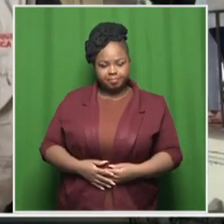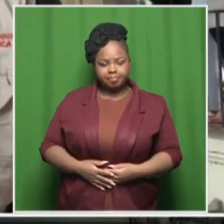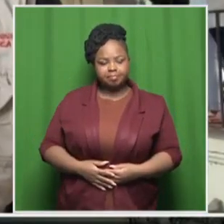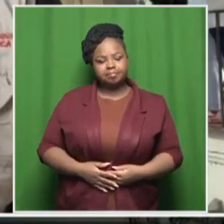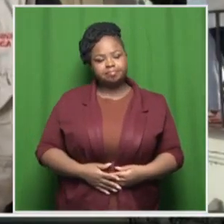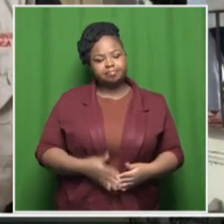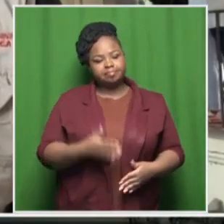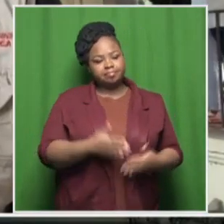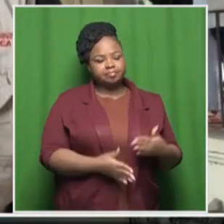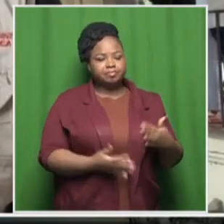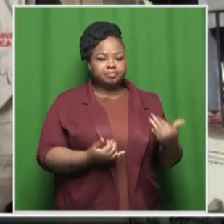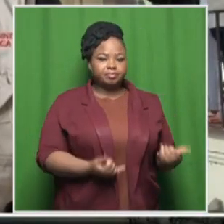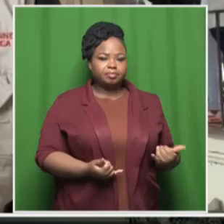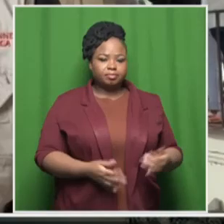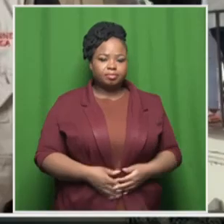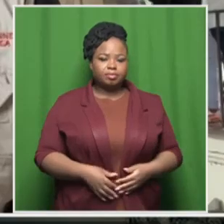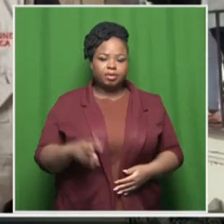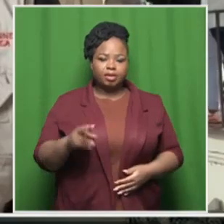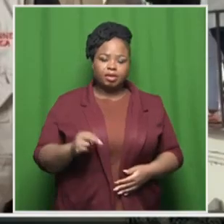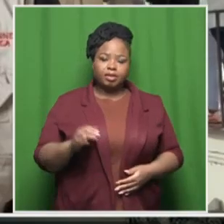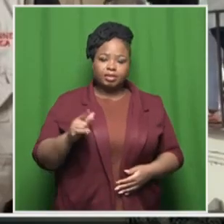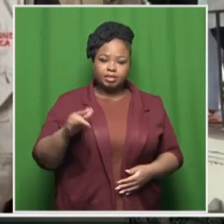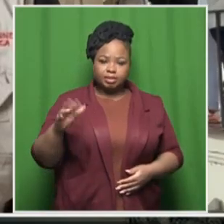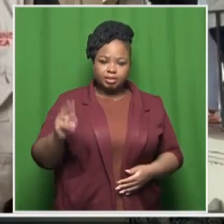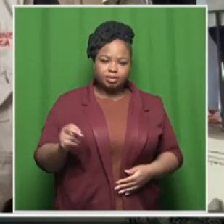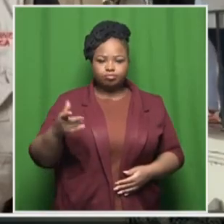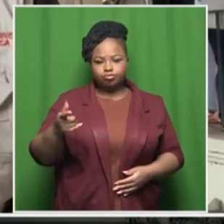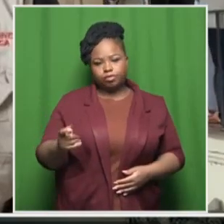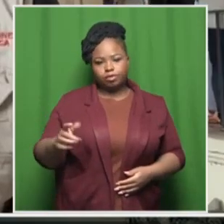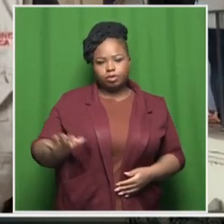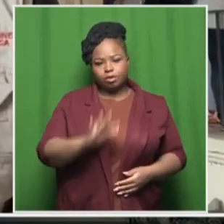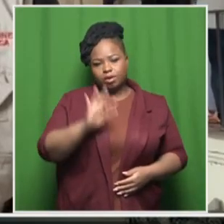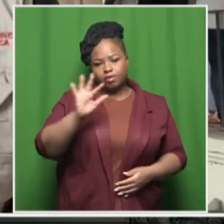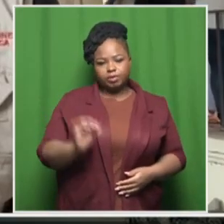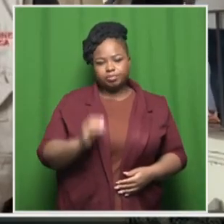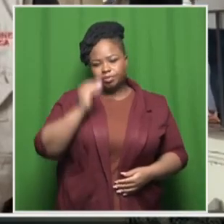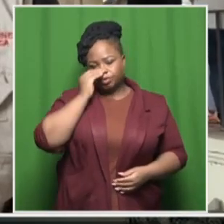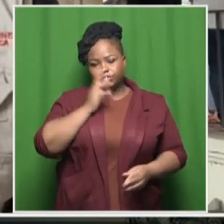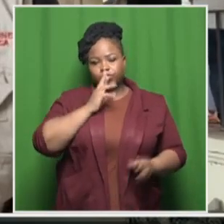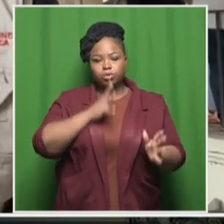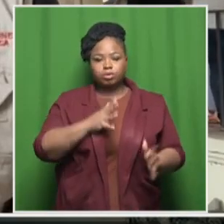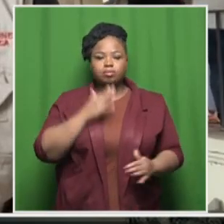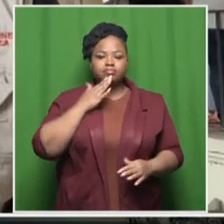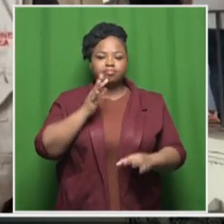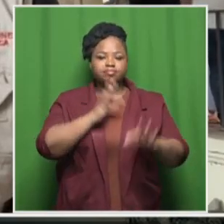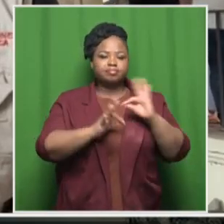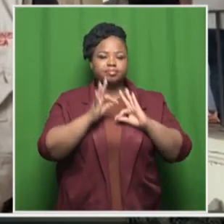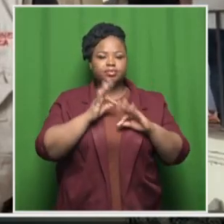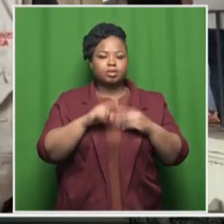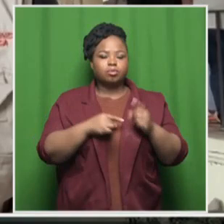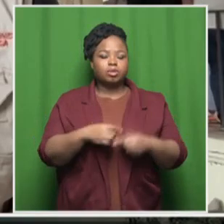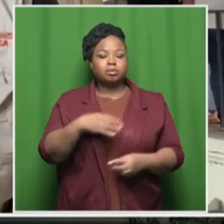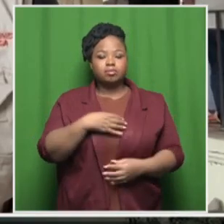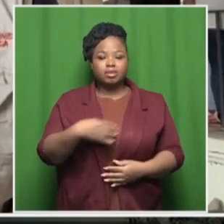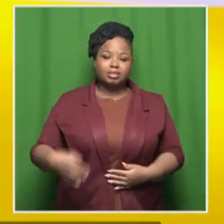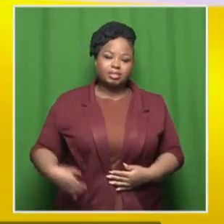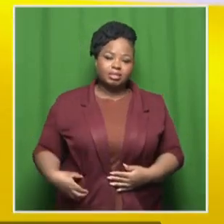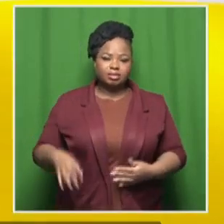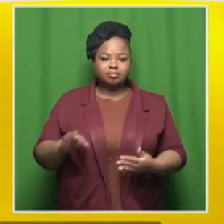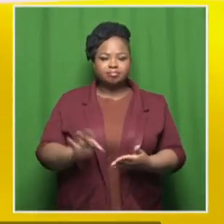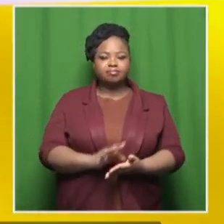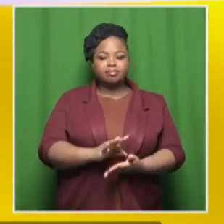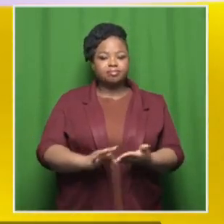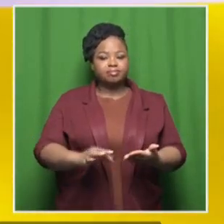leave it there for now. Nixon Katembo is Channel Africa journalist speaking to us about the presidential and legislative elections